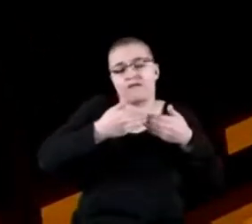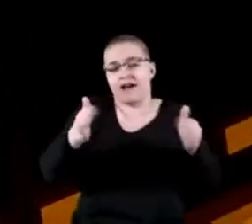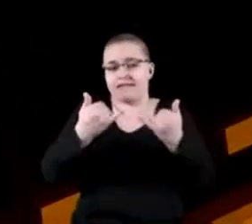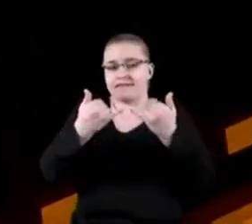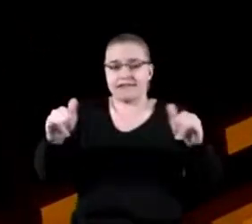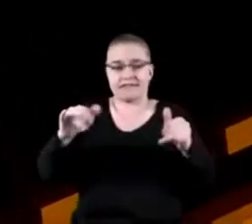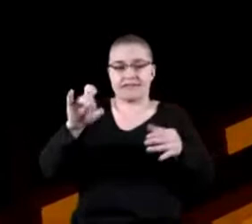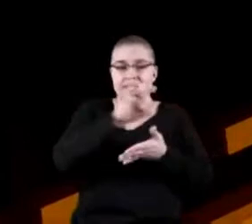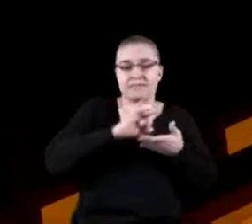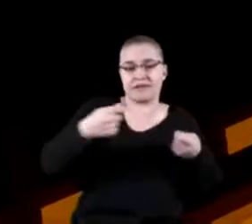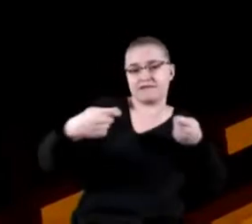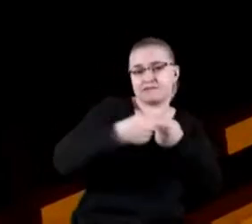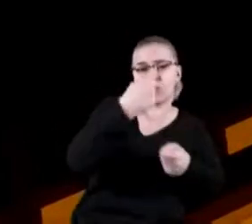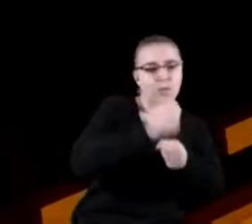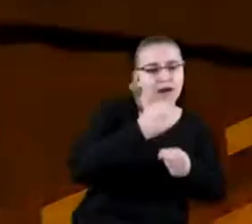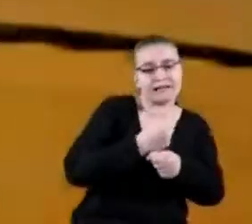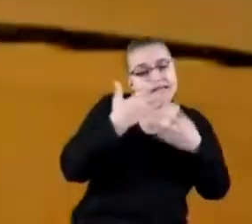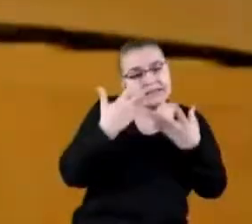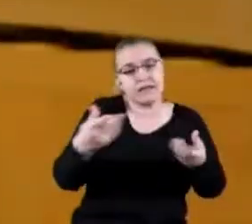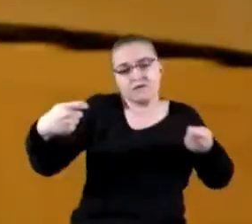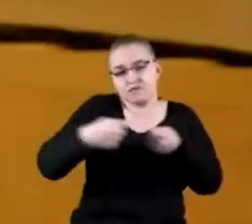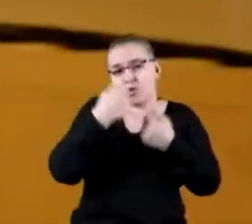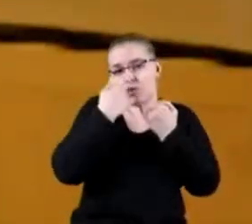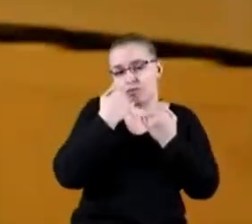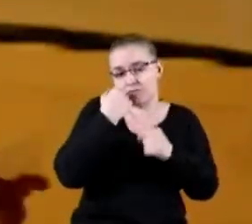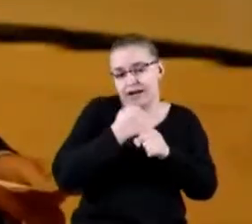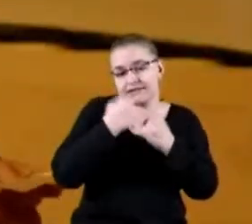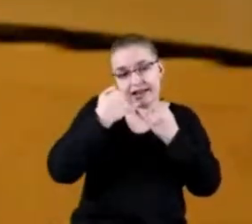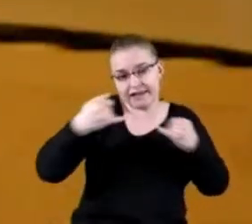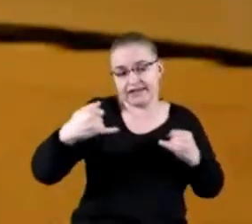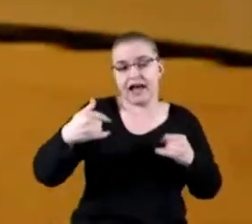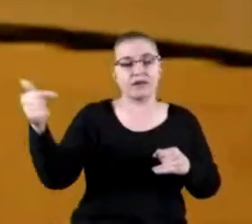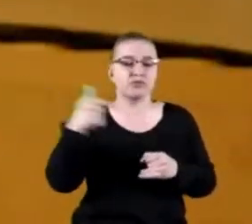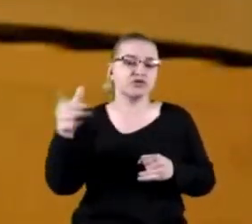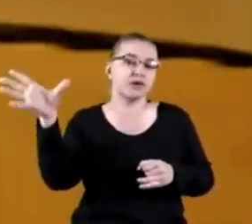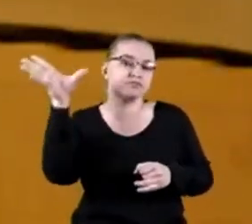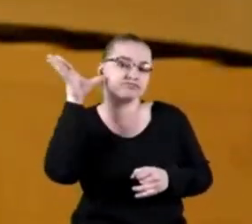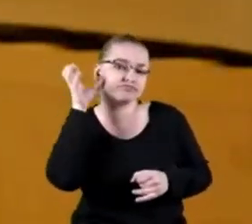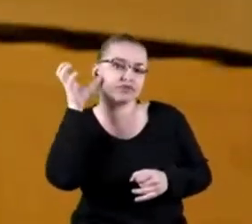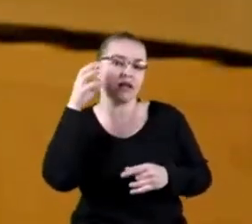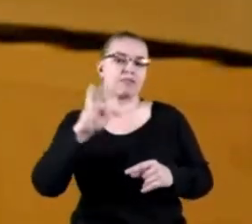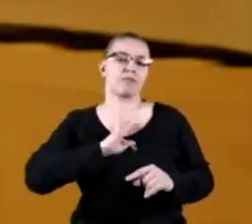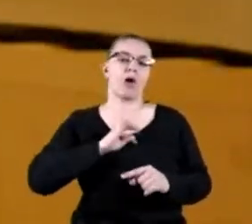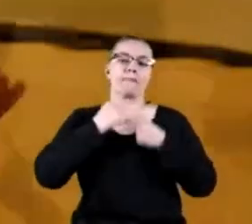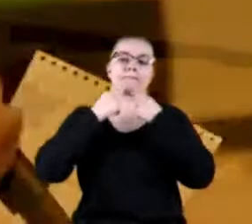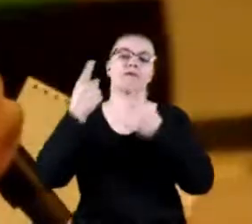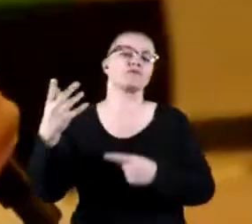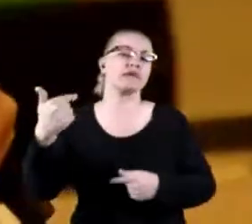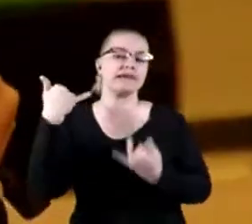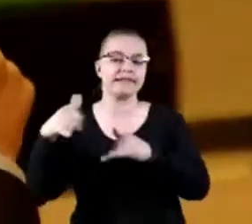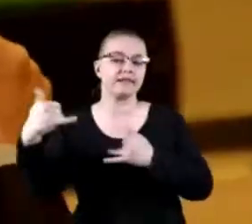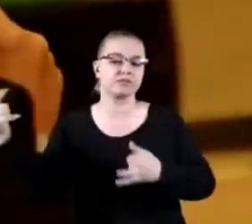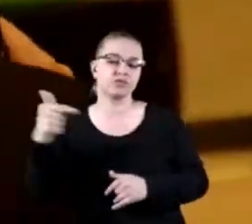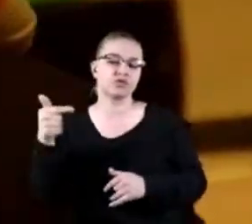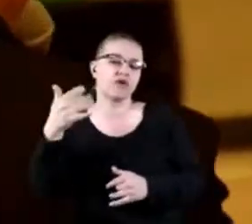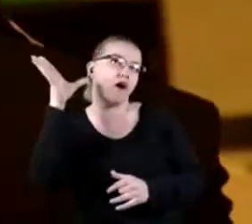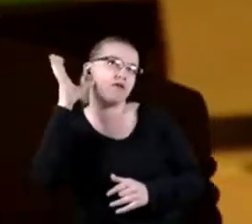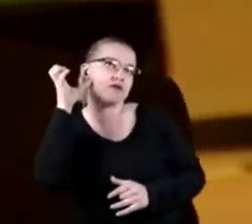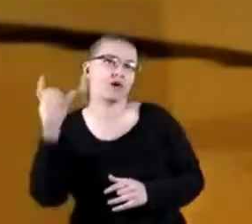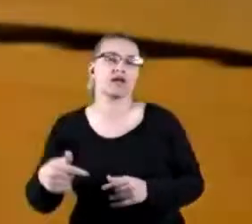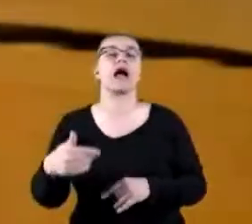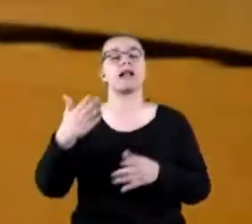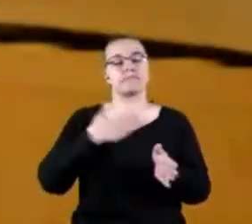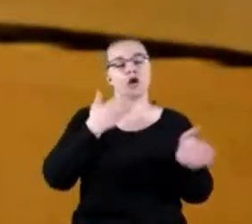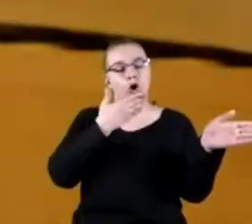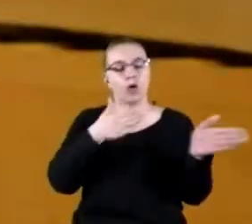together with everyone, but we need to be heard. We need, as you know, more competencies, more resources, but we are ready, because in spite